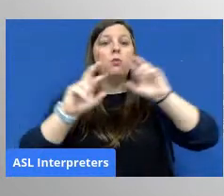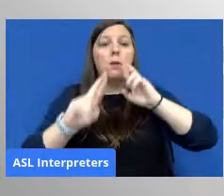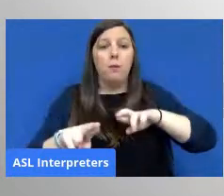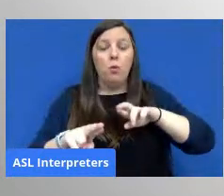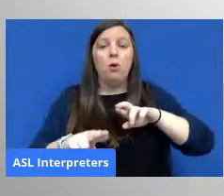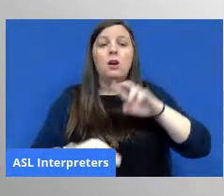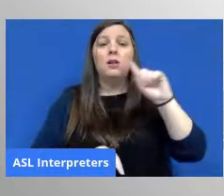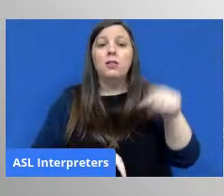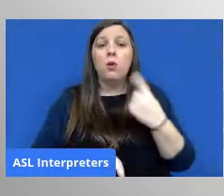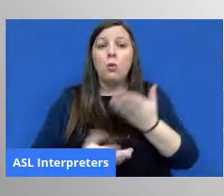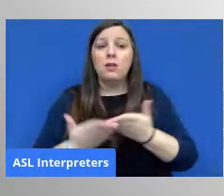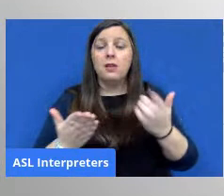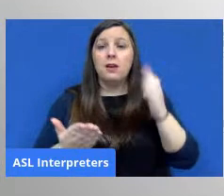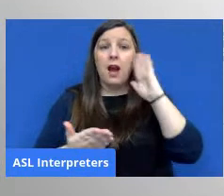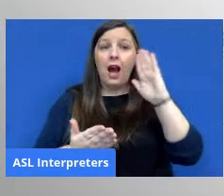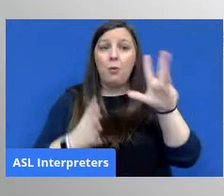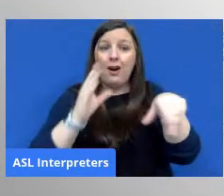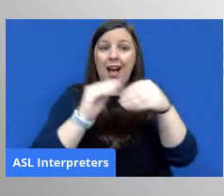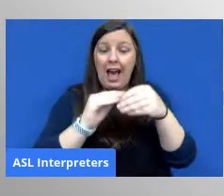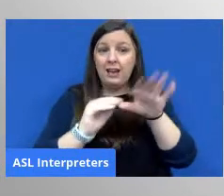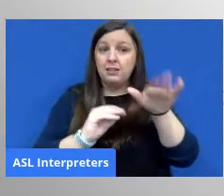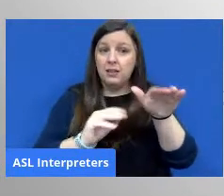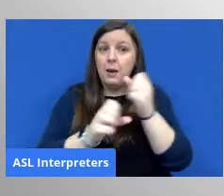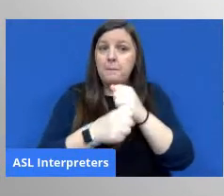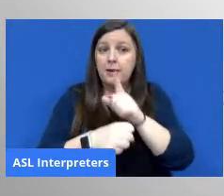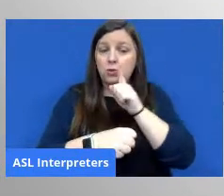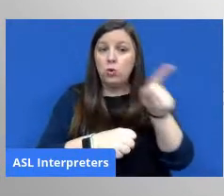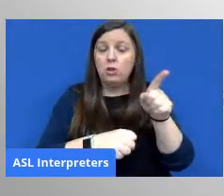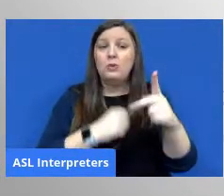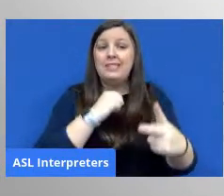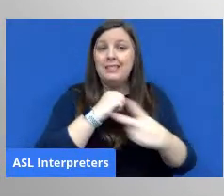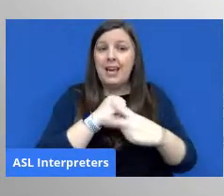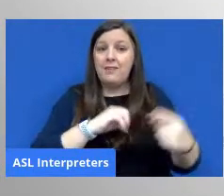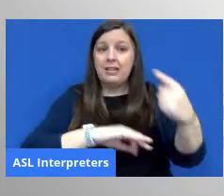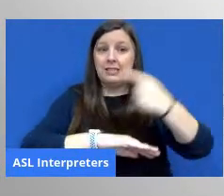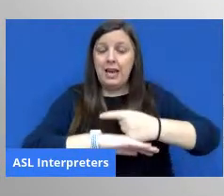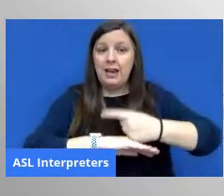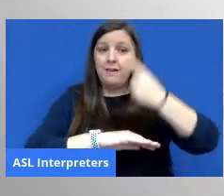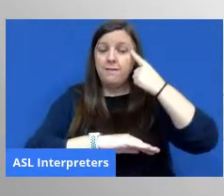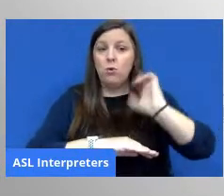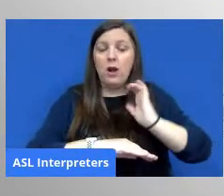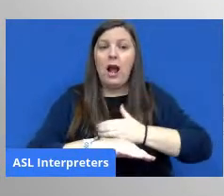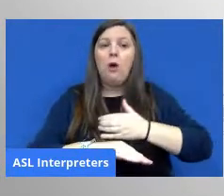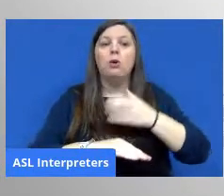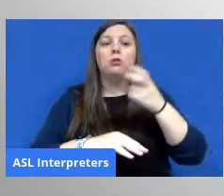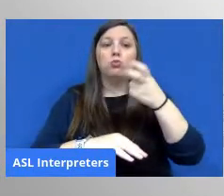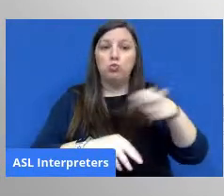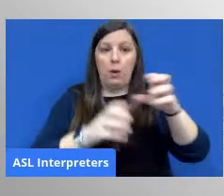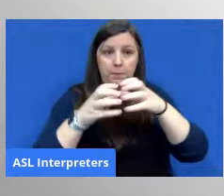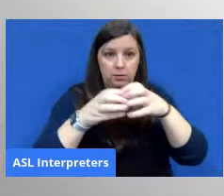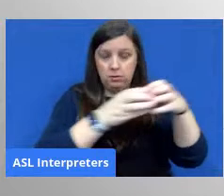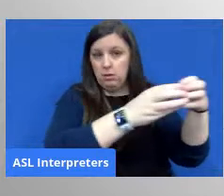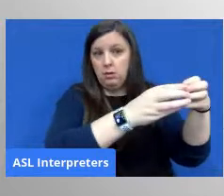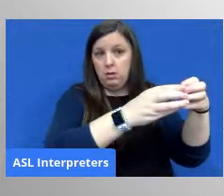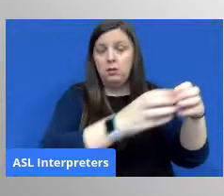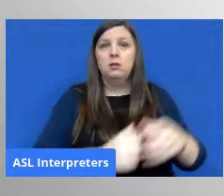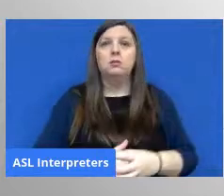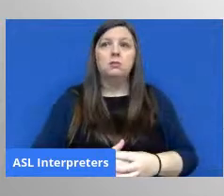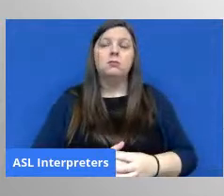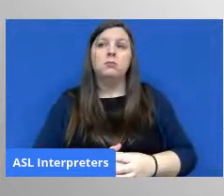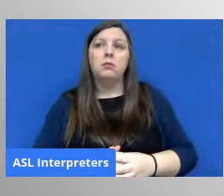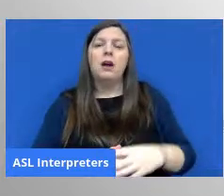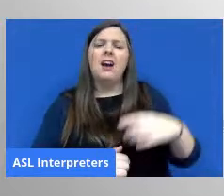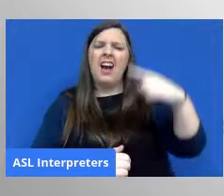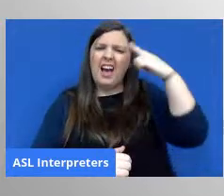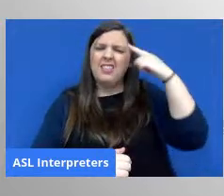that be sure you save the date for our retreat, which is at the end of this month. I think I sent out those